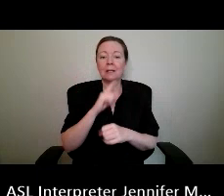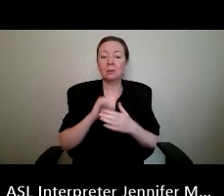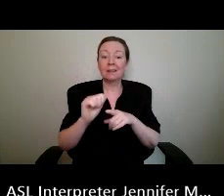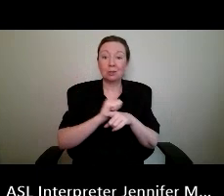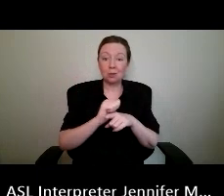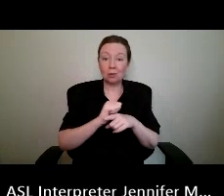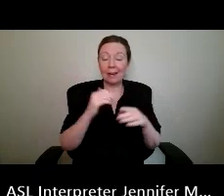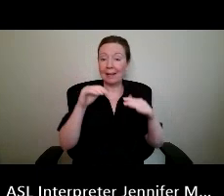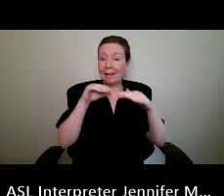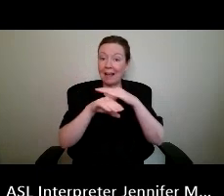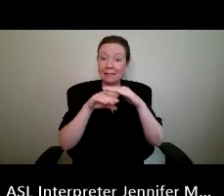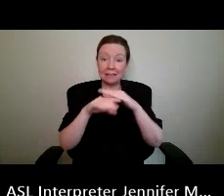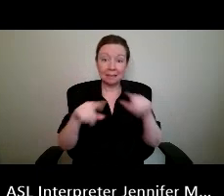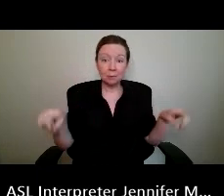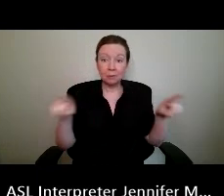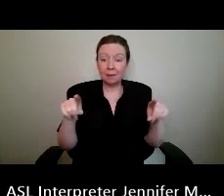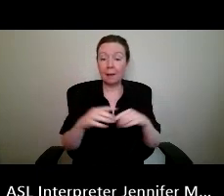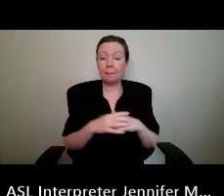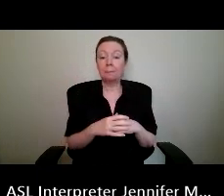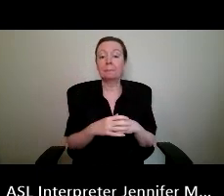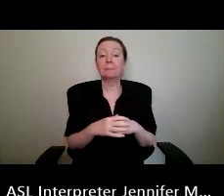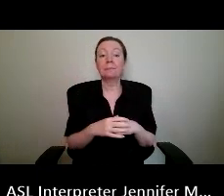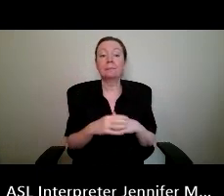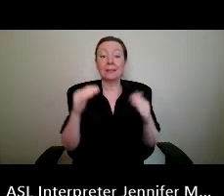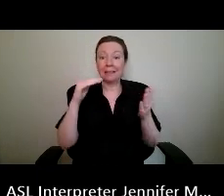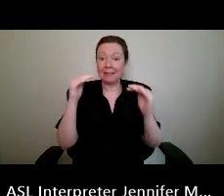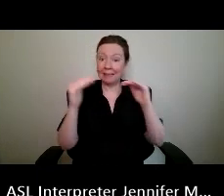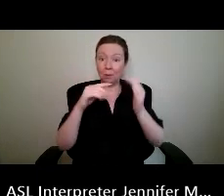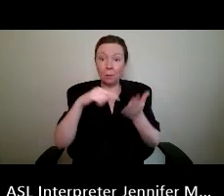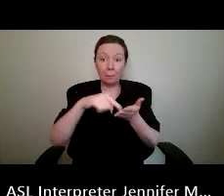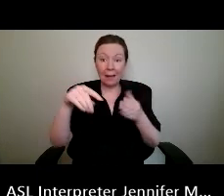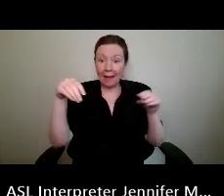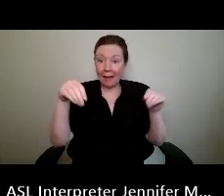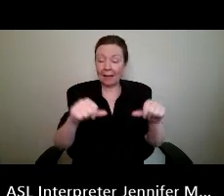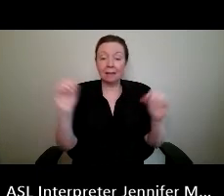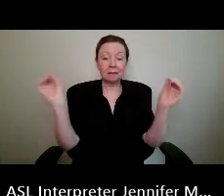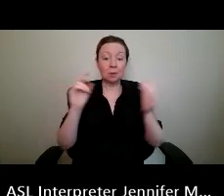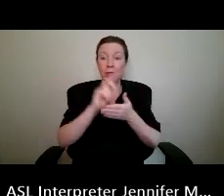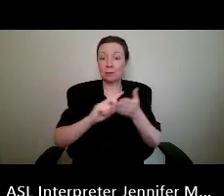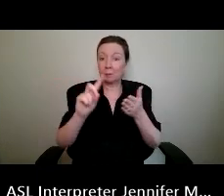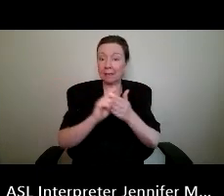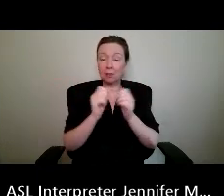is accessible for individuals, that there is equal pay and there's no discrimination